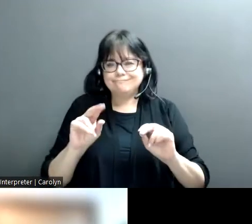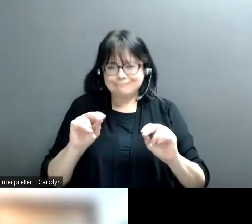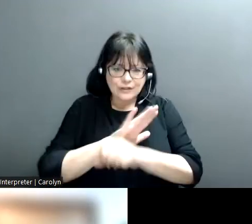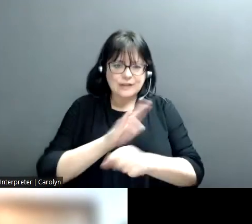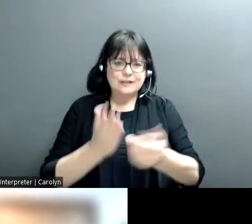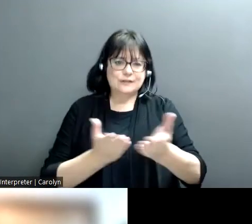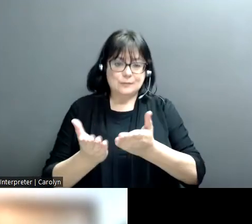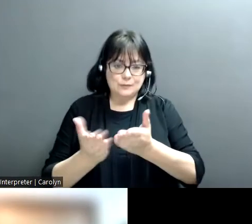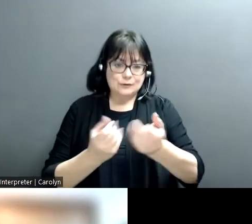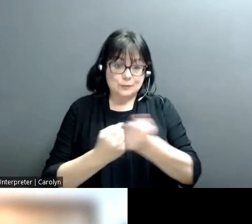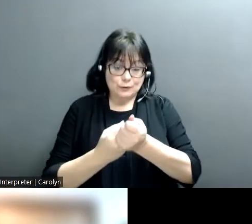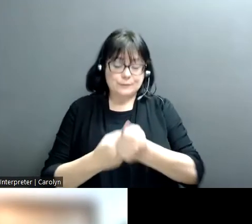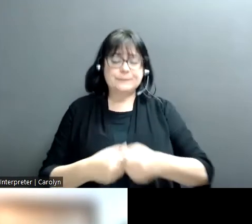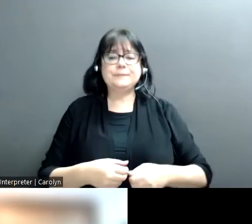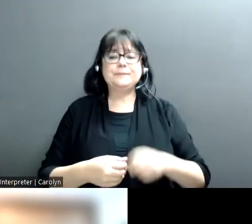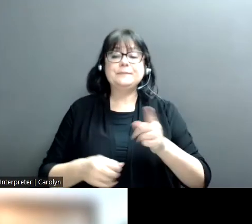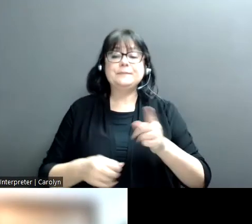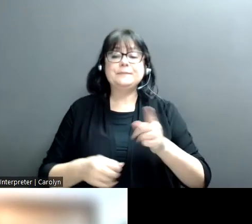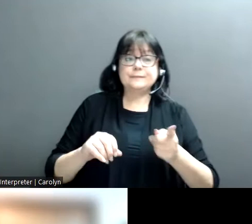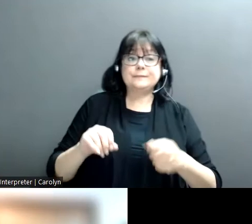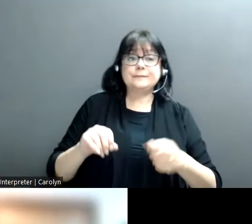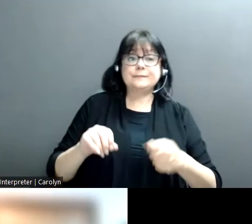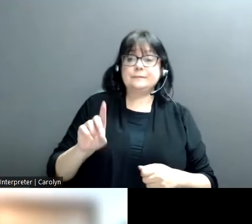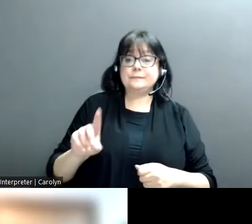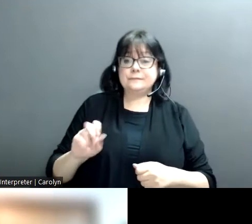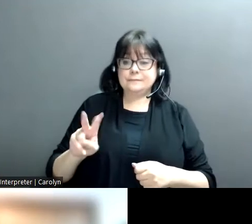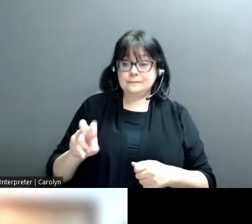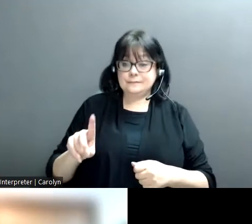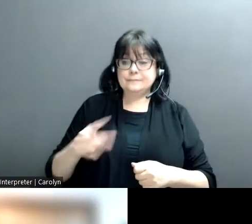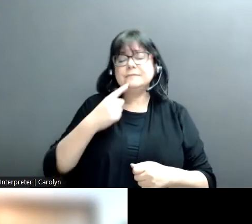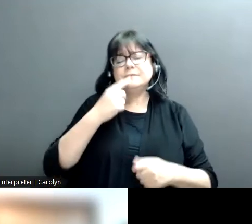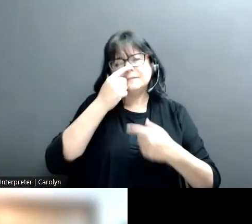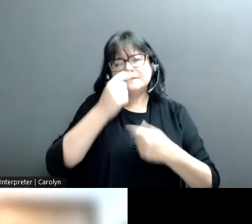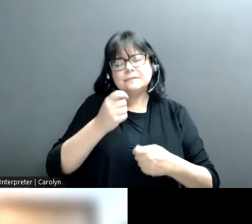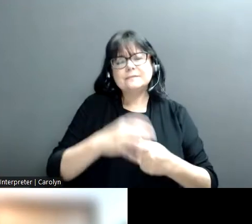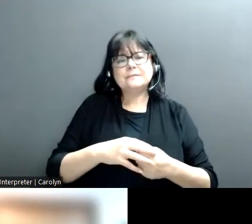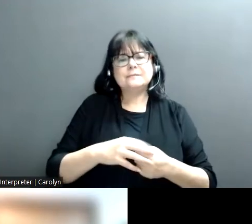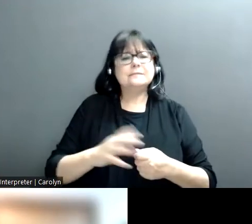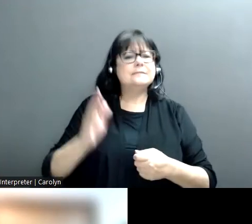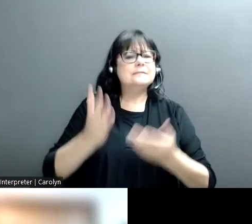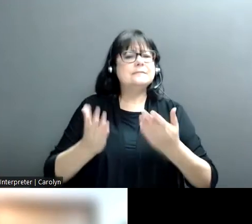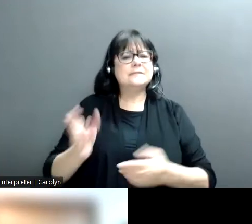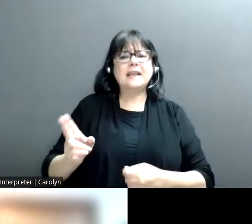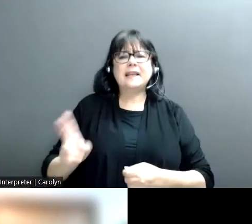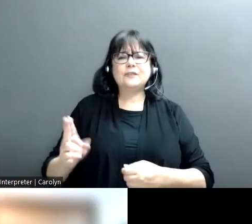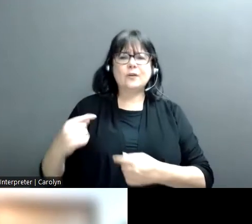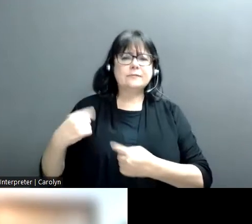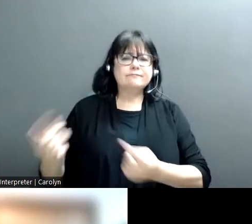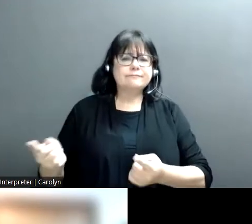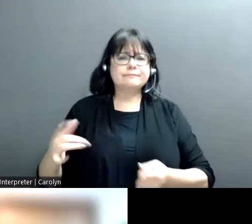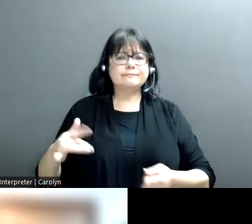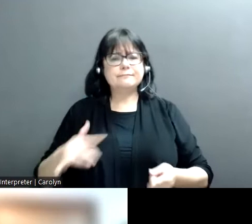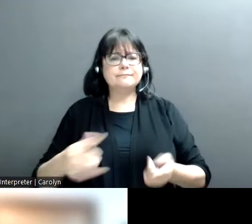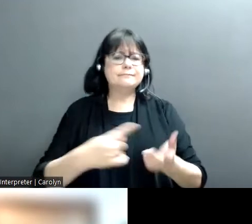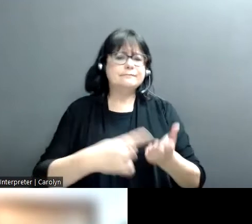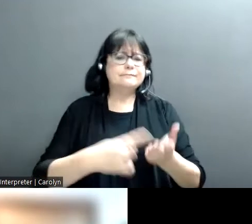because maybe historically we've spoken a lot about quite large companies, large organizations, and the